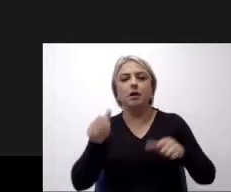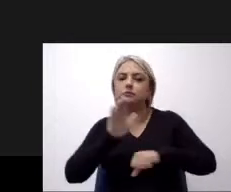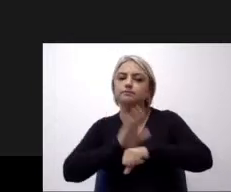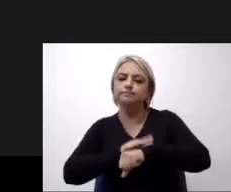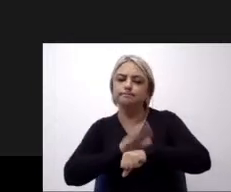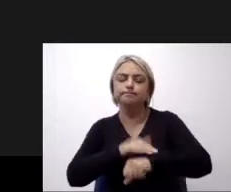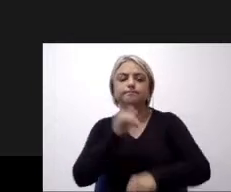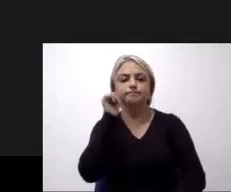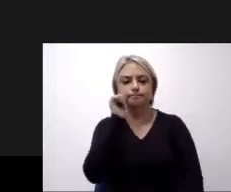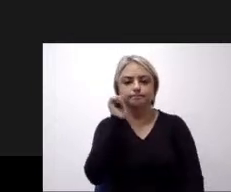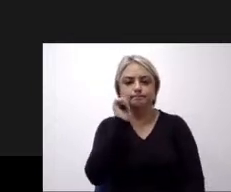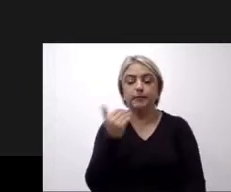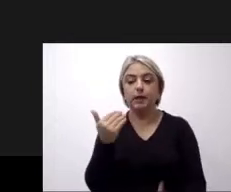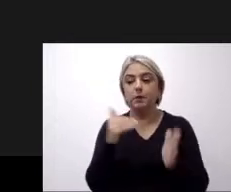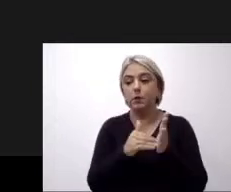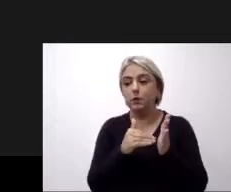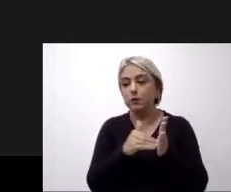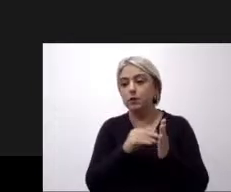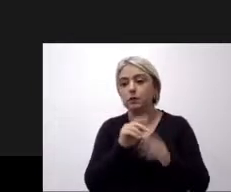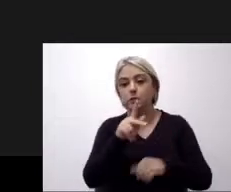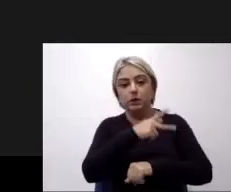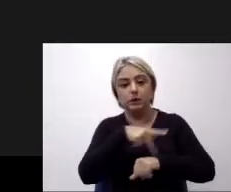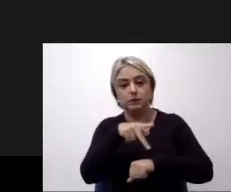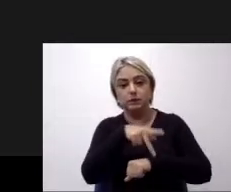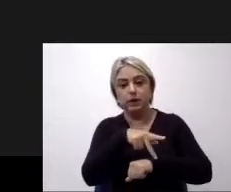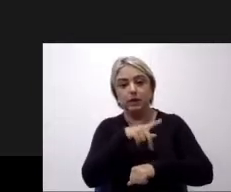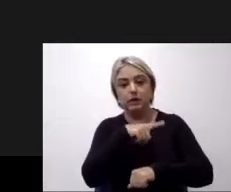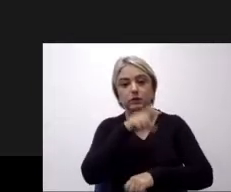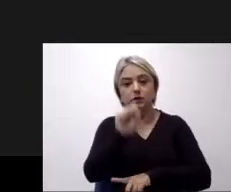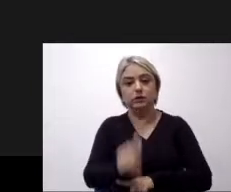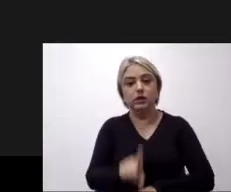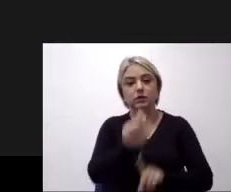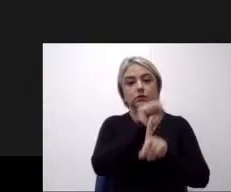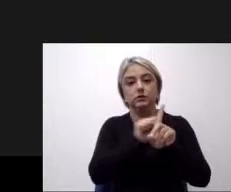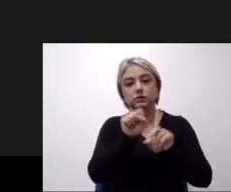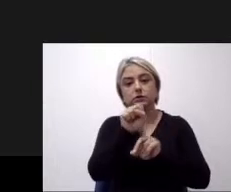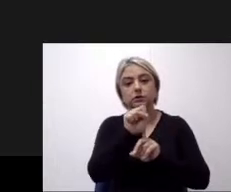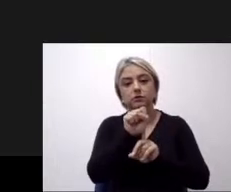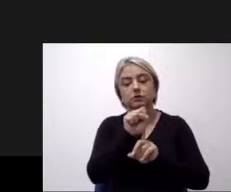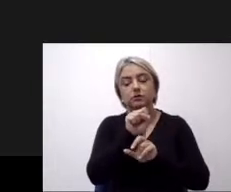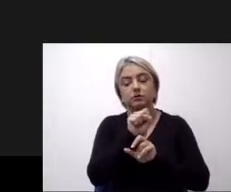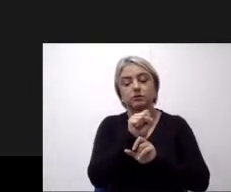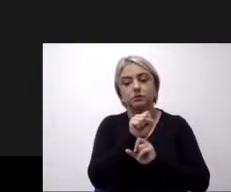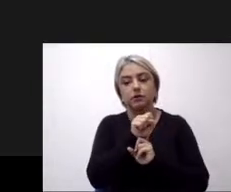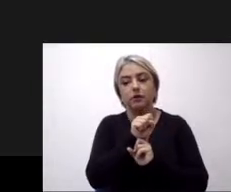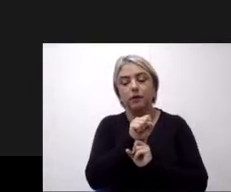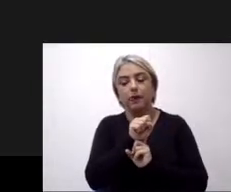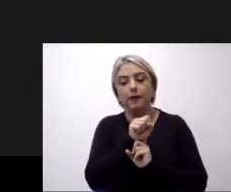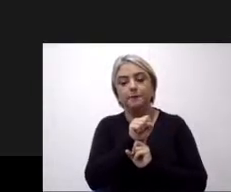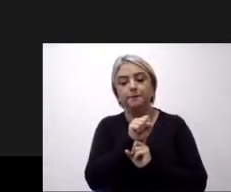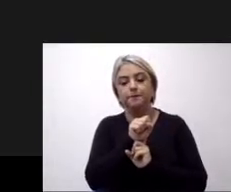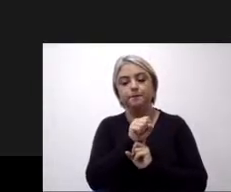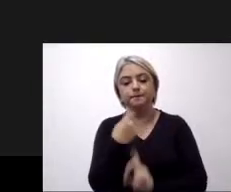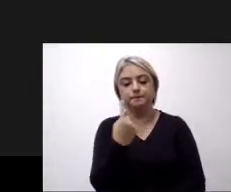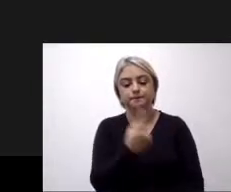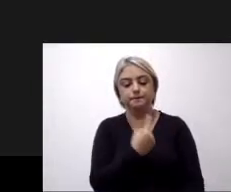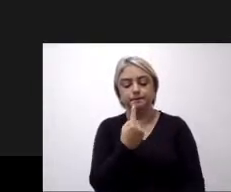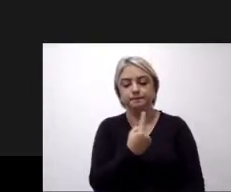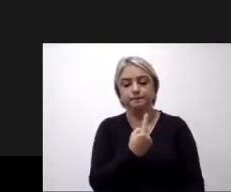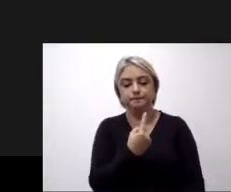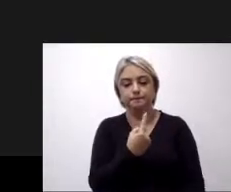Lastly, in these countries, social rights are individualized and not given to